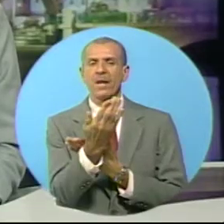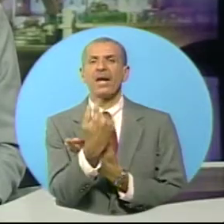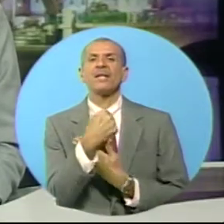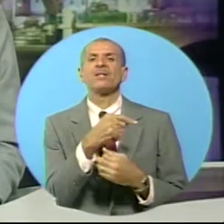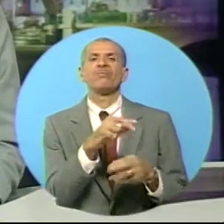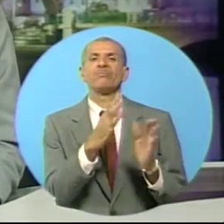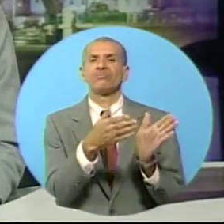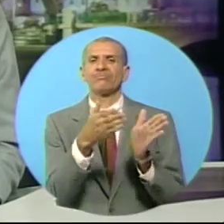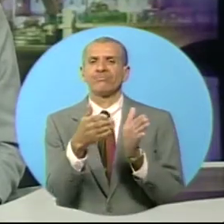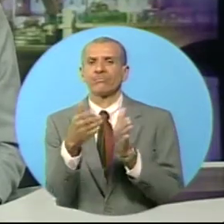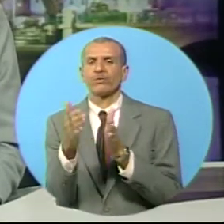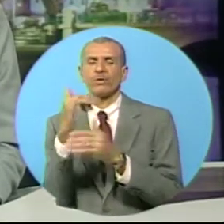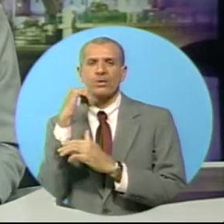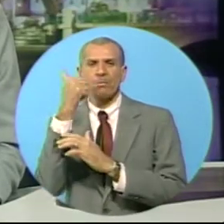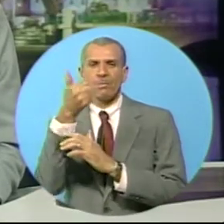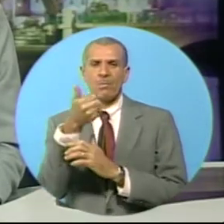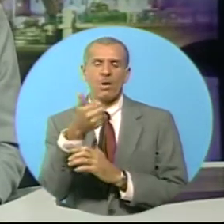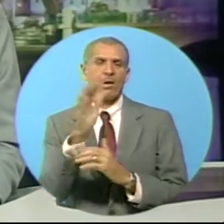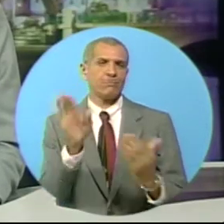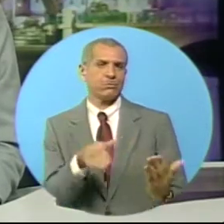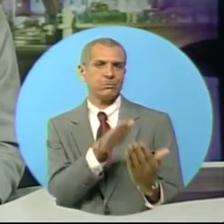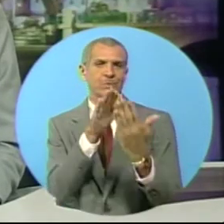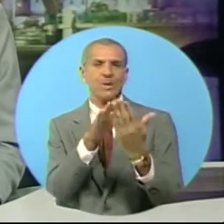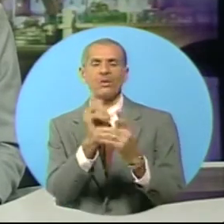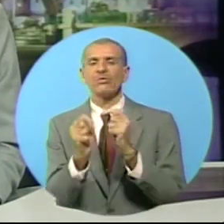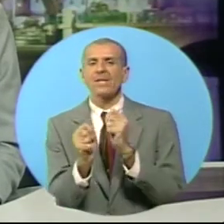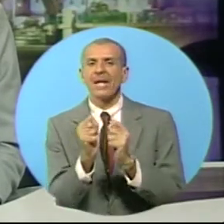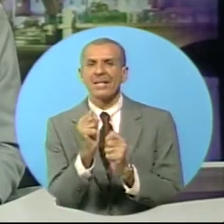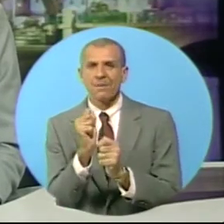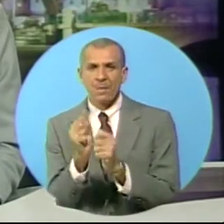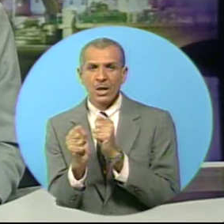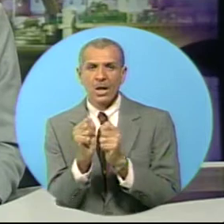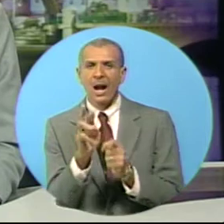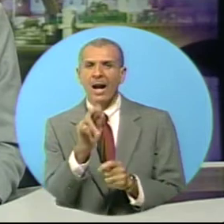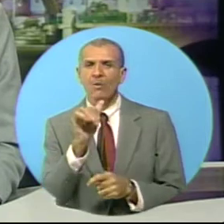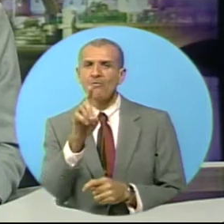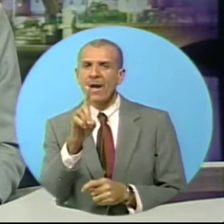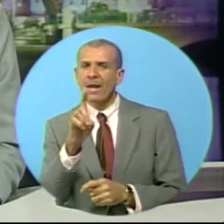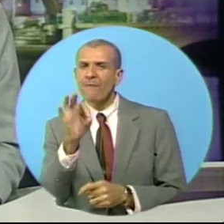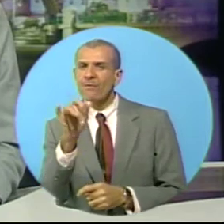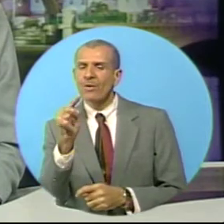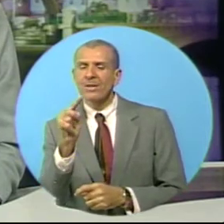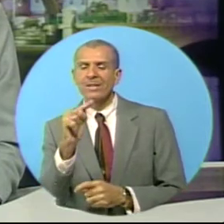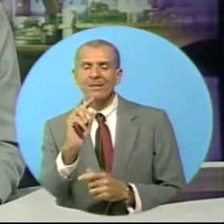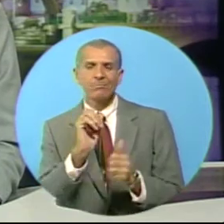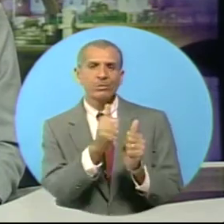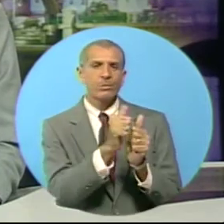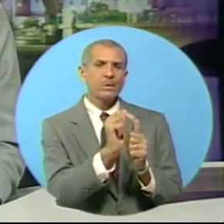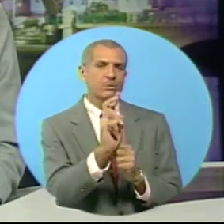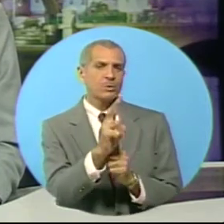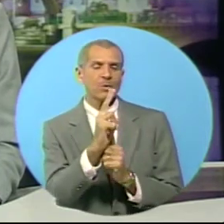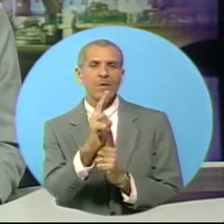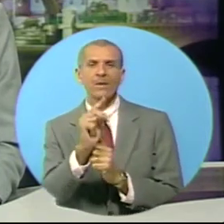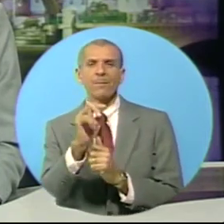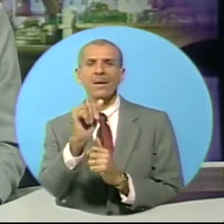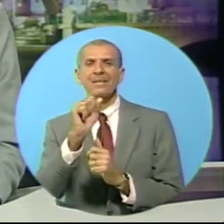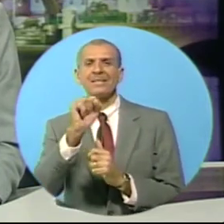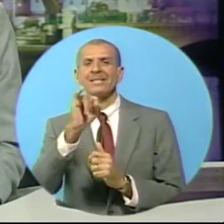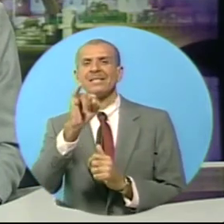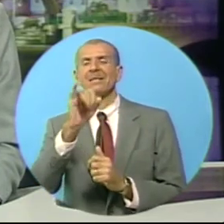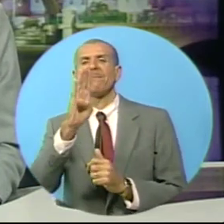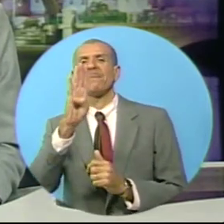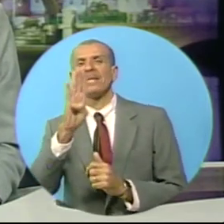as they ready themselves for tomorrow's encounter with the Trinidad and Tobago Red Force in round 2 of the WICB PCL